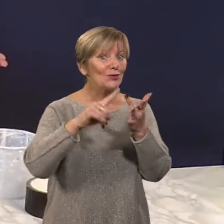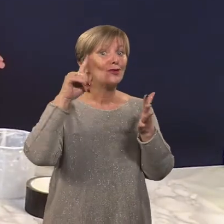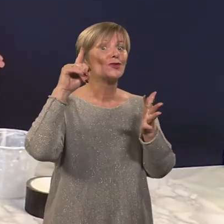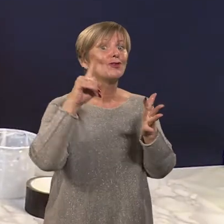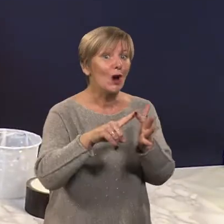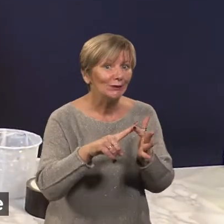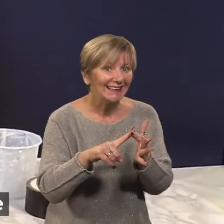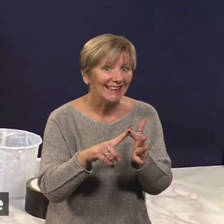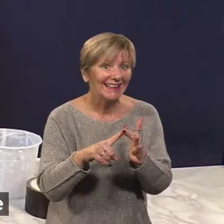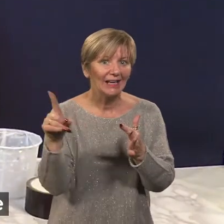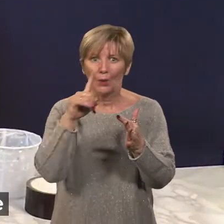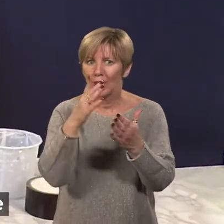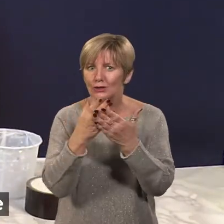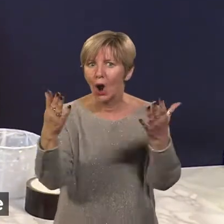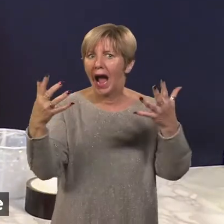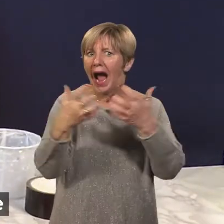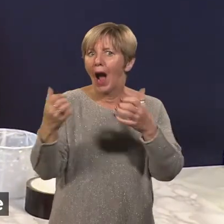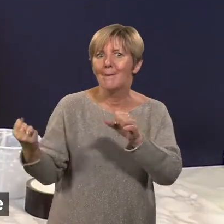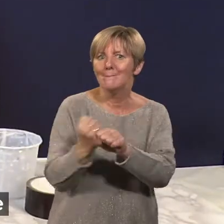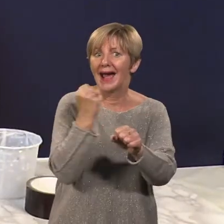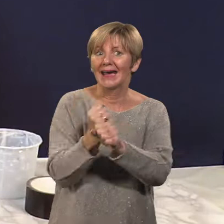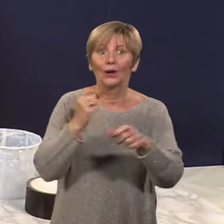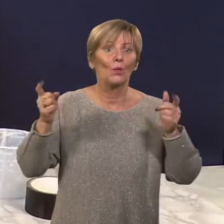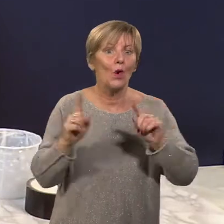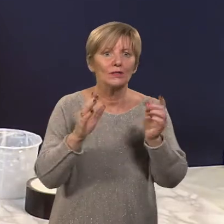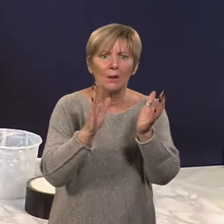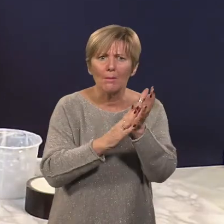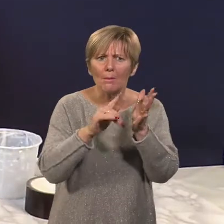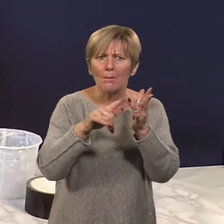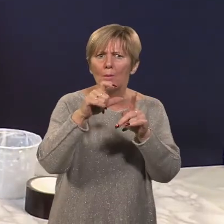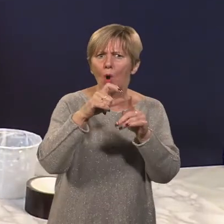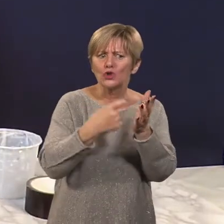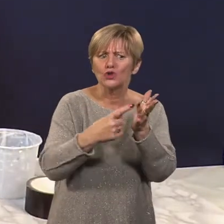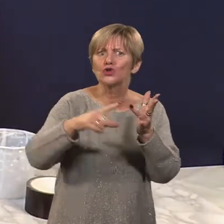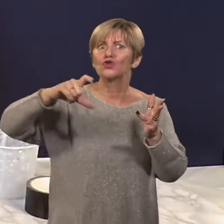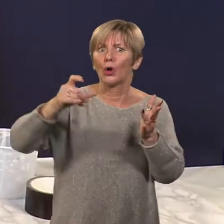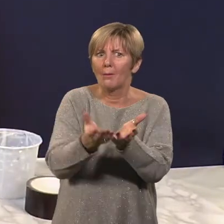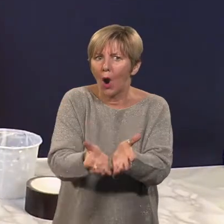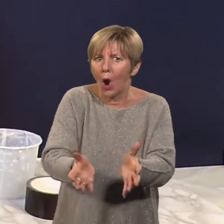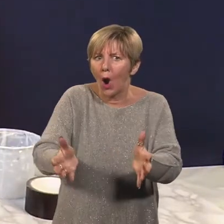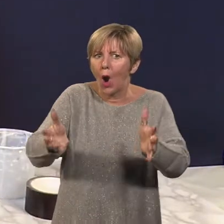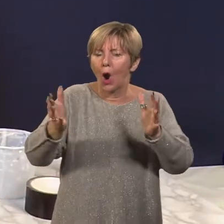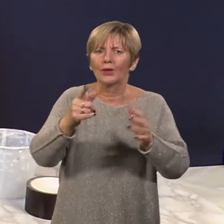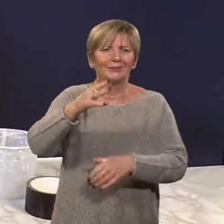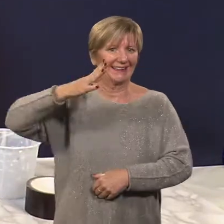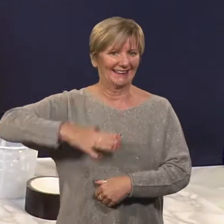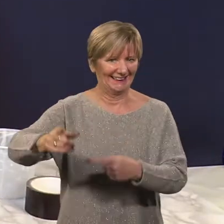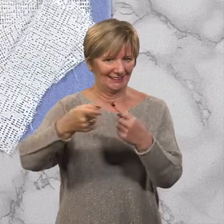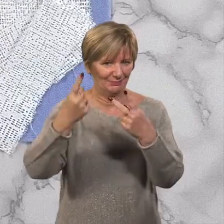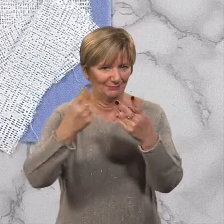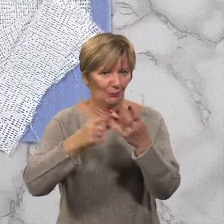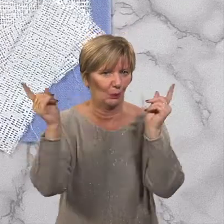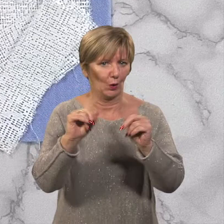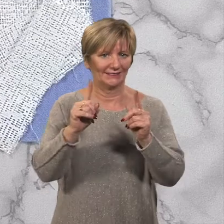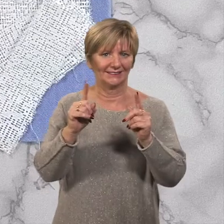Rosie, and today I'm going to show you how to make a Modroc bowl. For this activity you will need